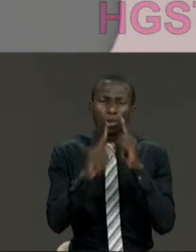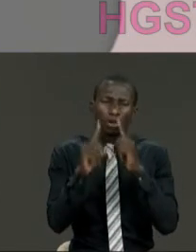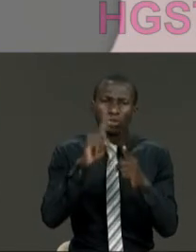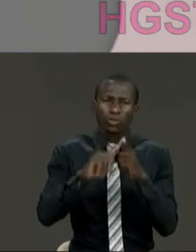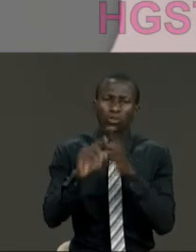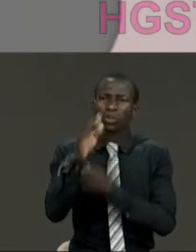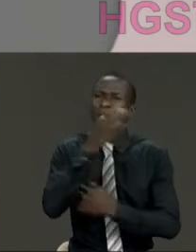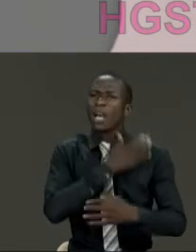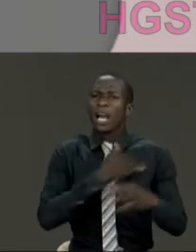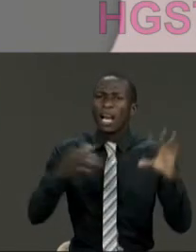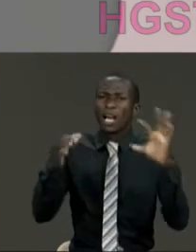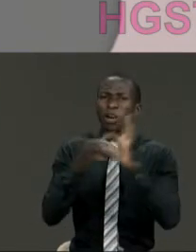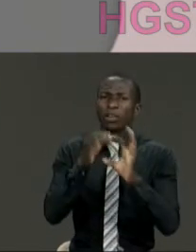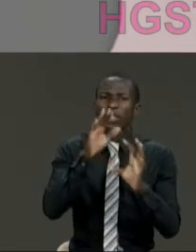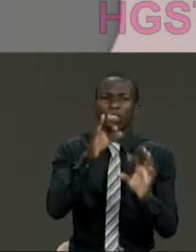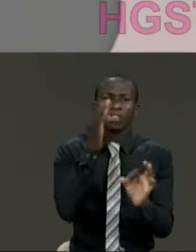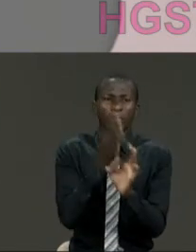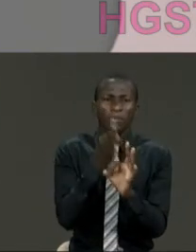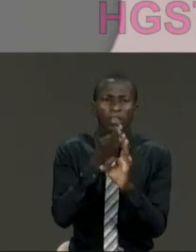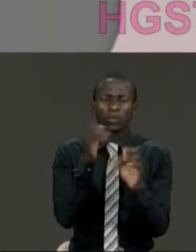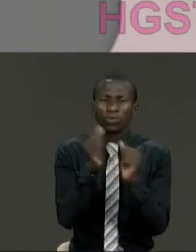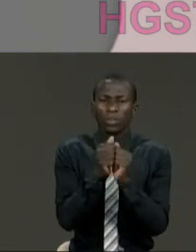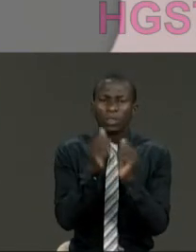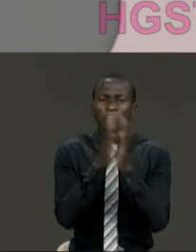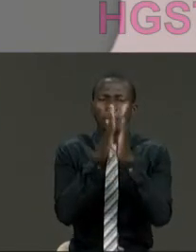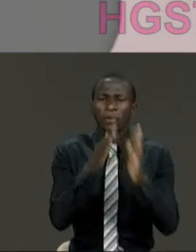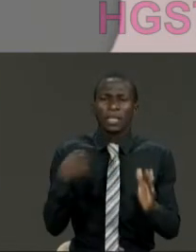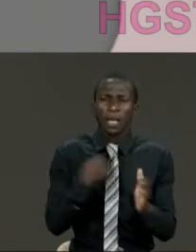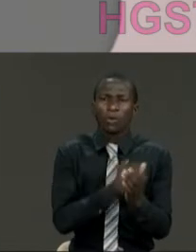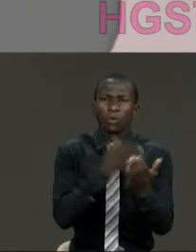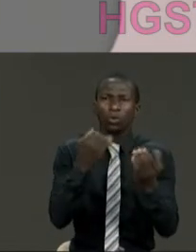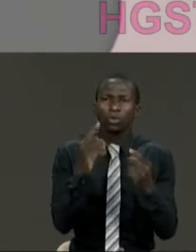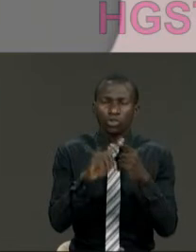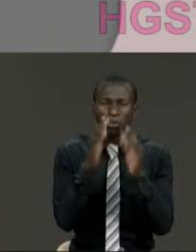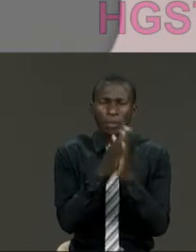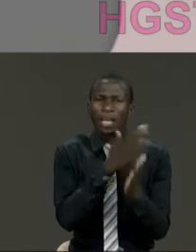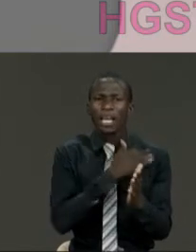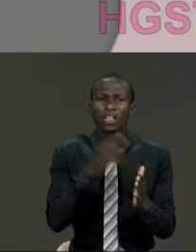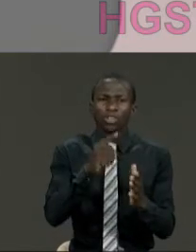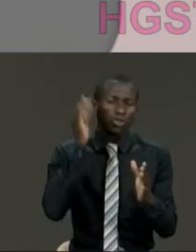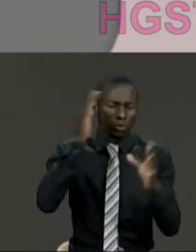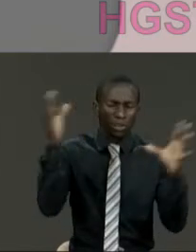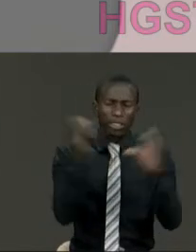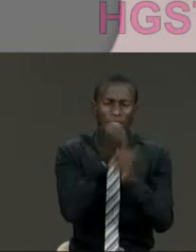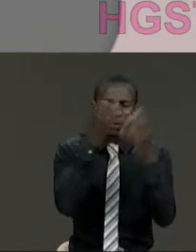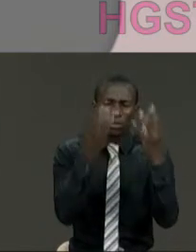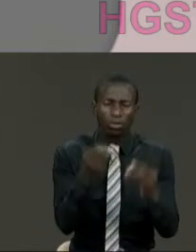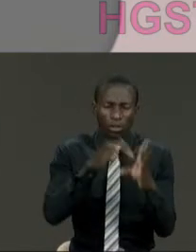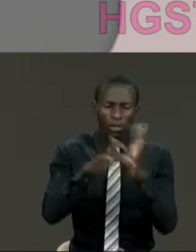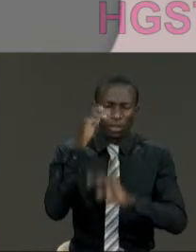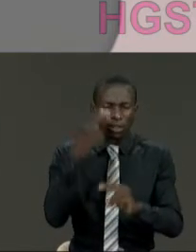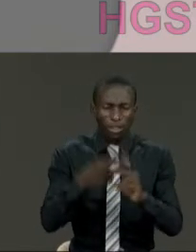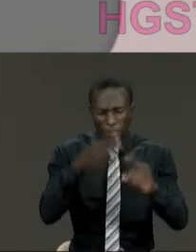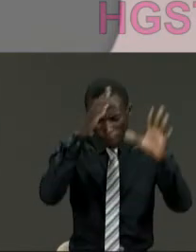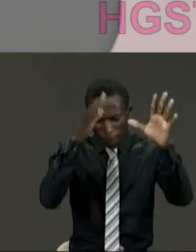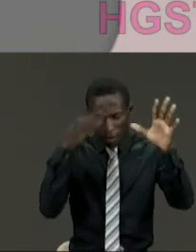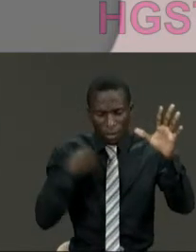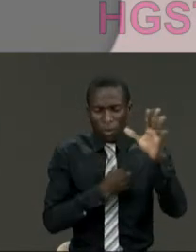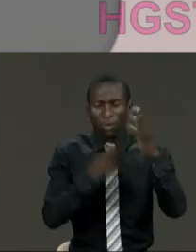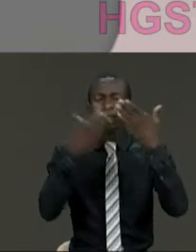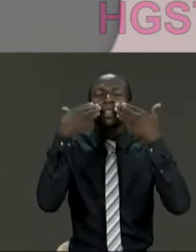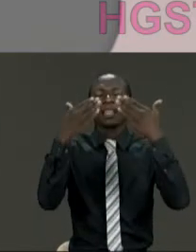to the prayer we are going to pray, and you will receive solution in Jesus' name. Father, we thank you for